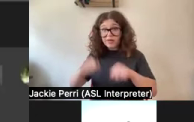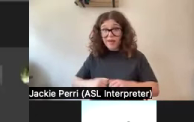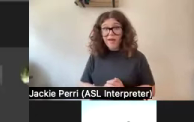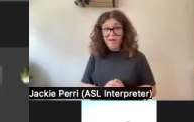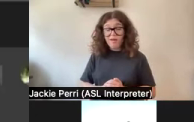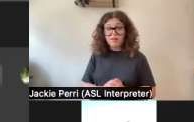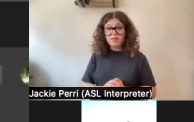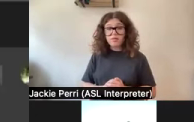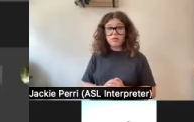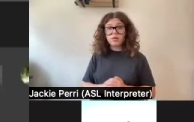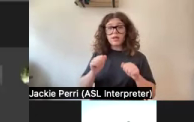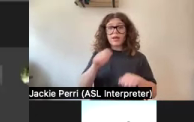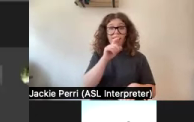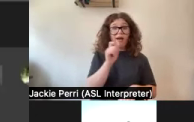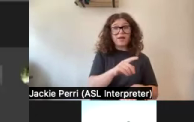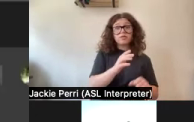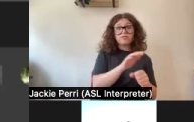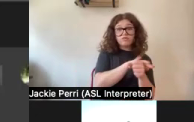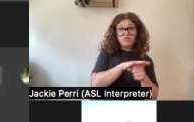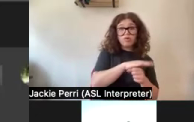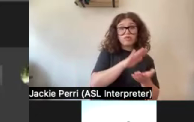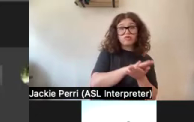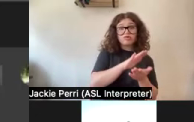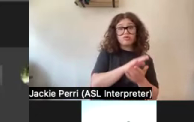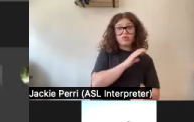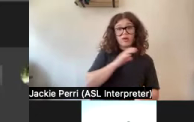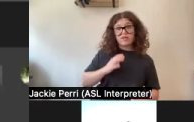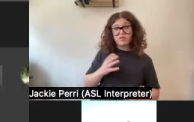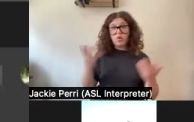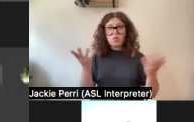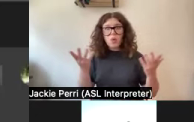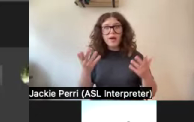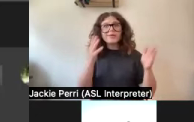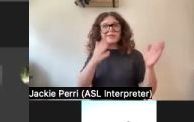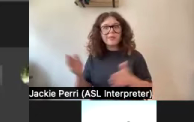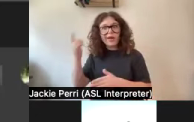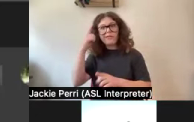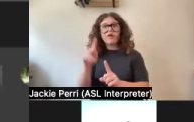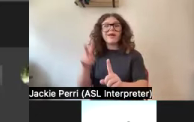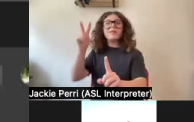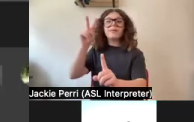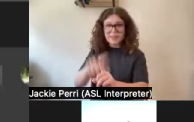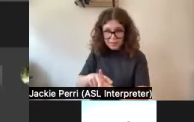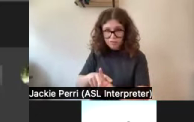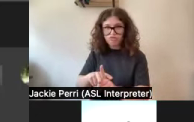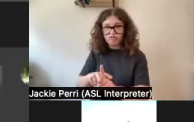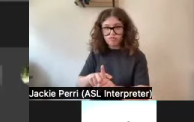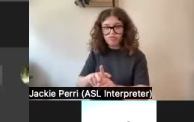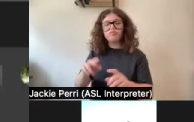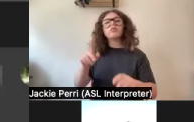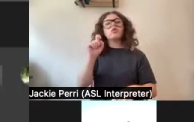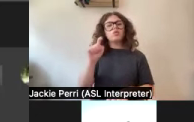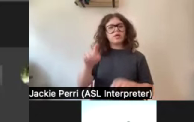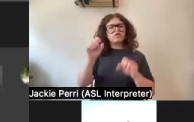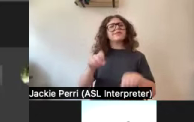council, you can ask them, what is the plan for implementation here? These are questions that you can ask your principal